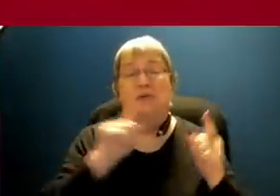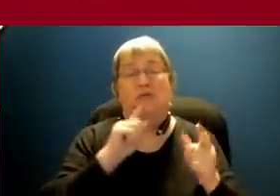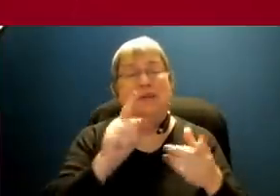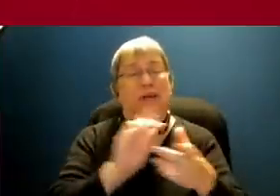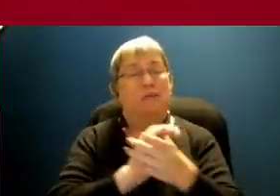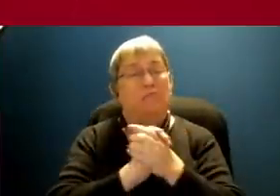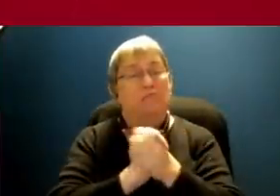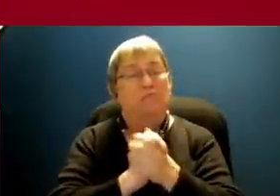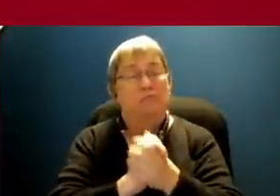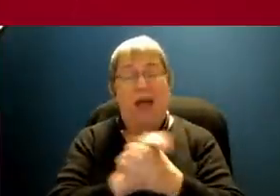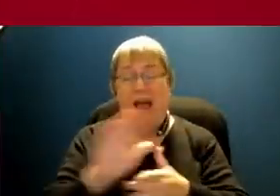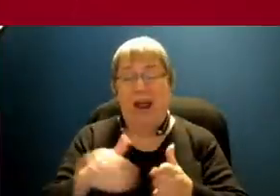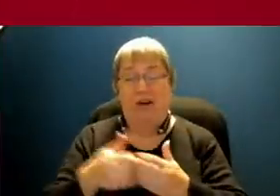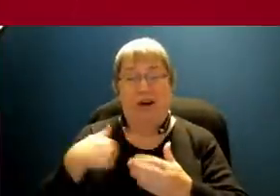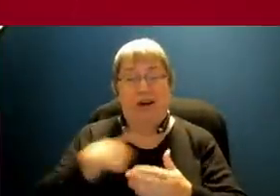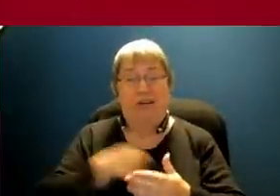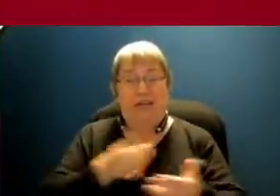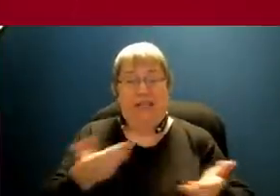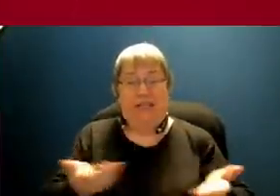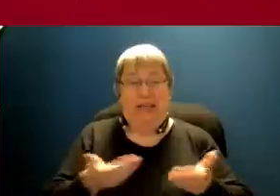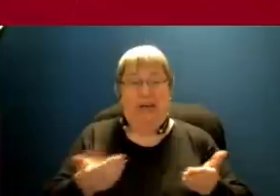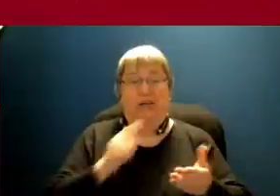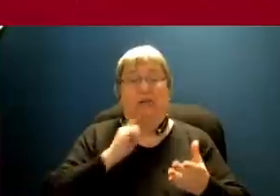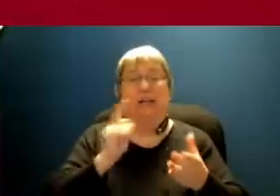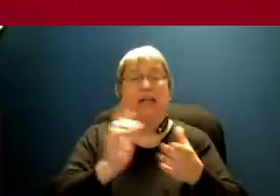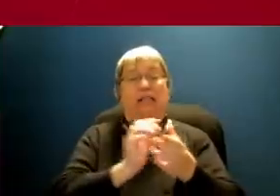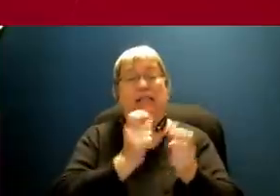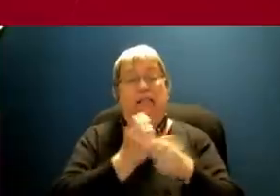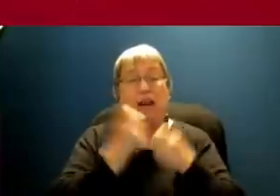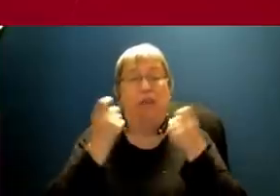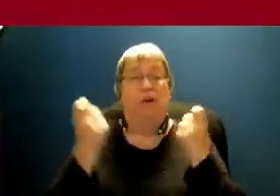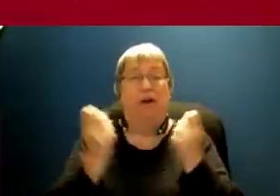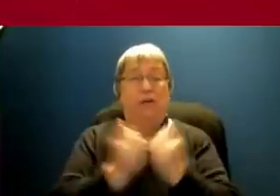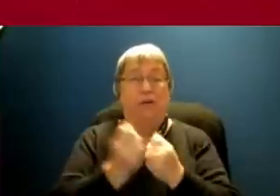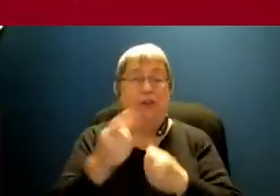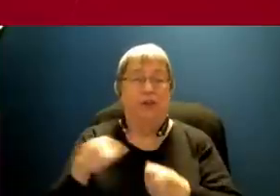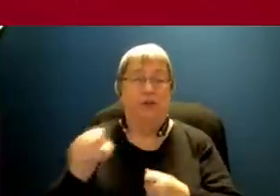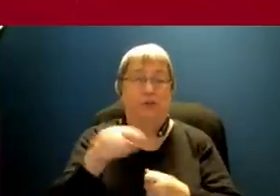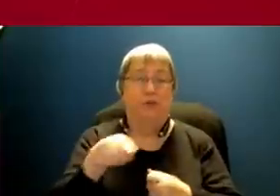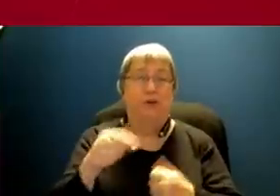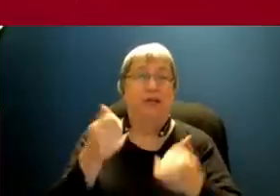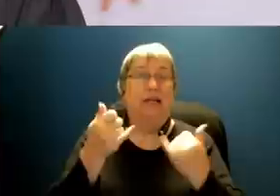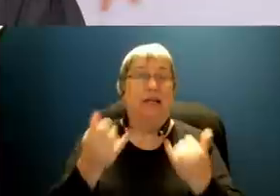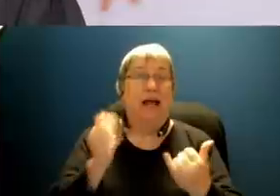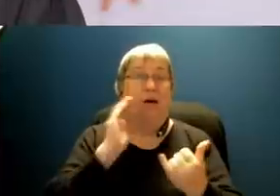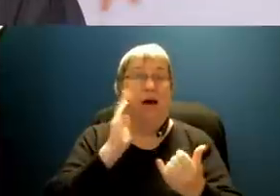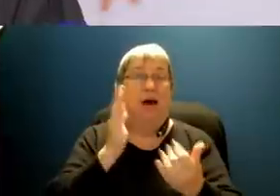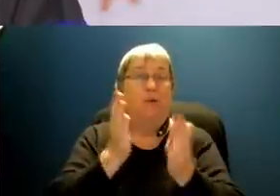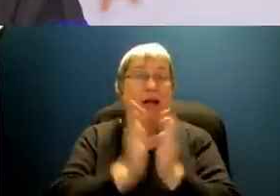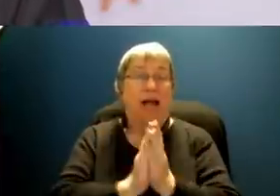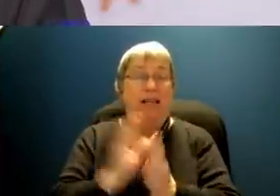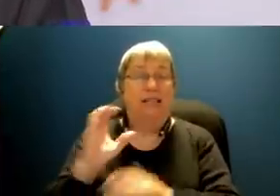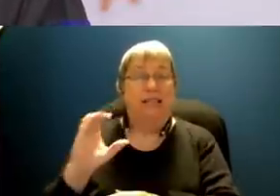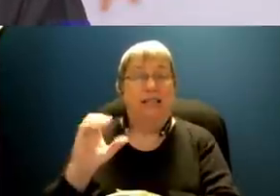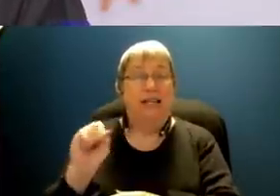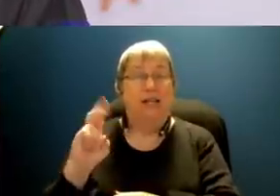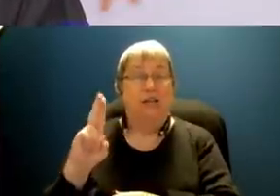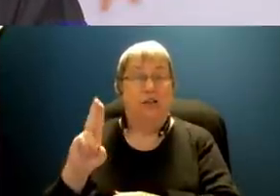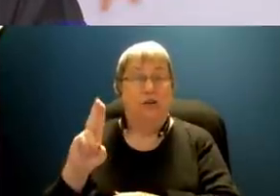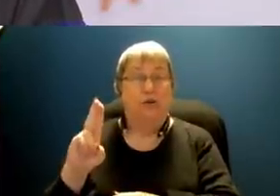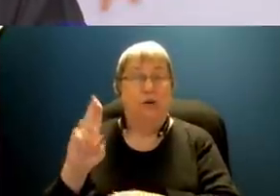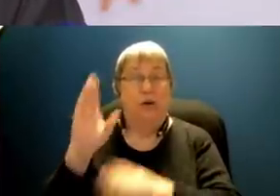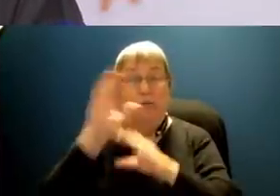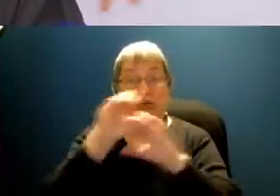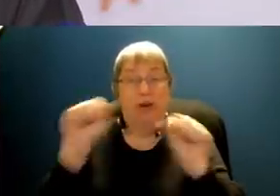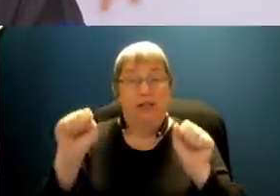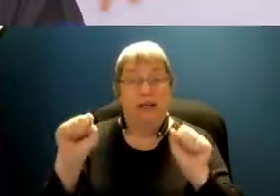CSU Global celebrate this achievement with you. I will now ask CSU Global President Pamela Tony back